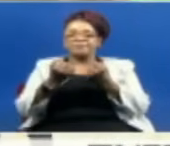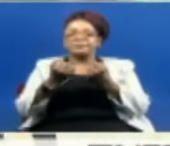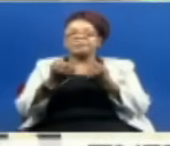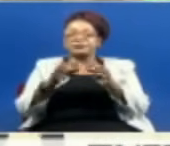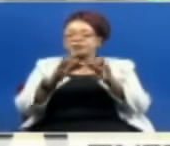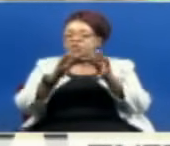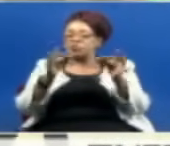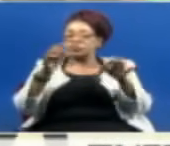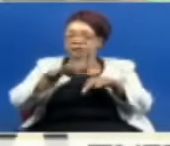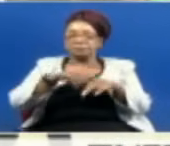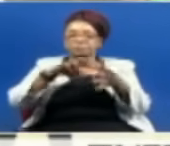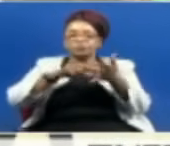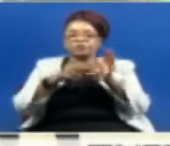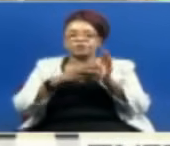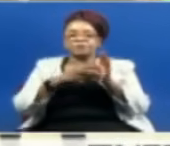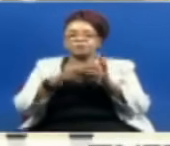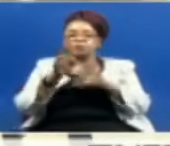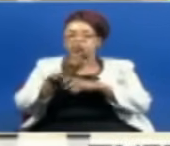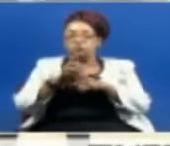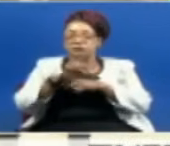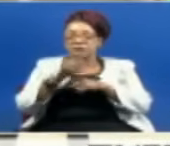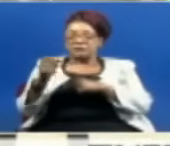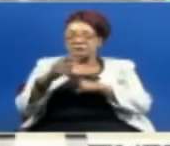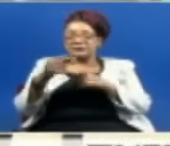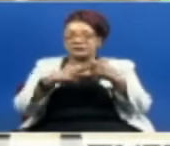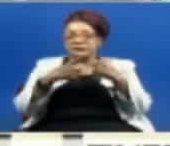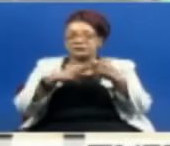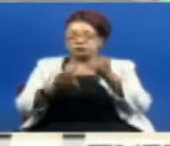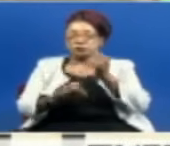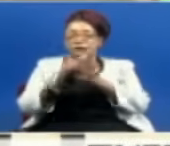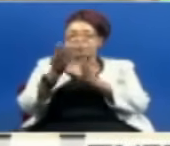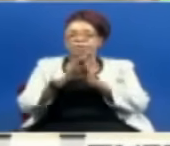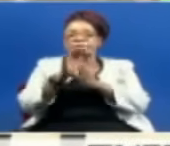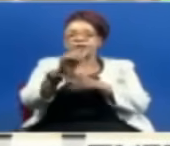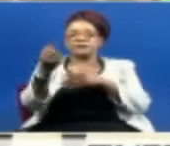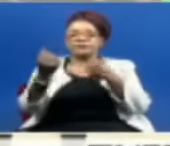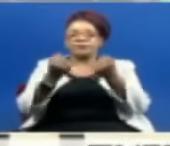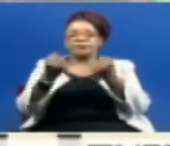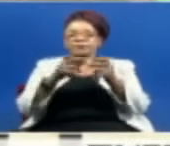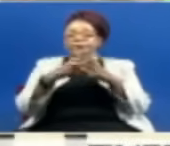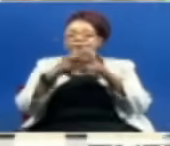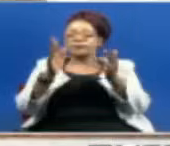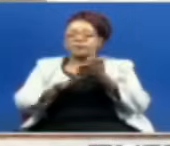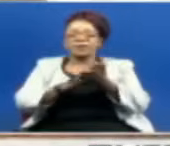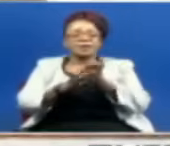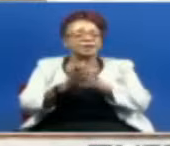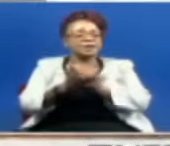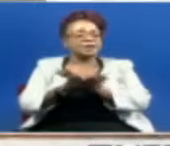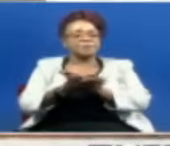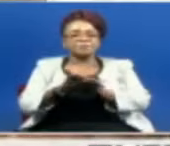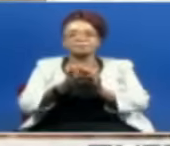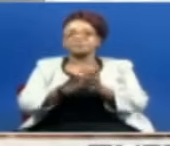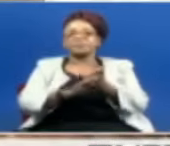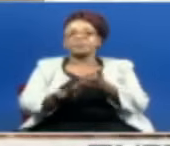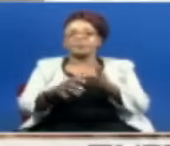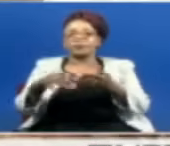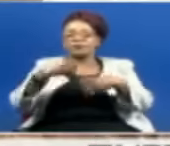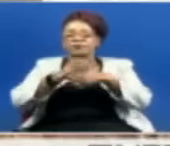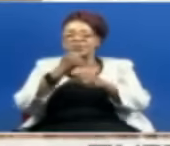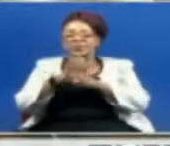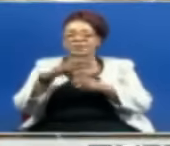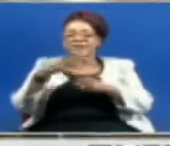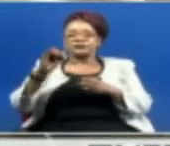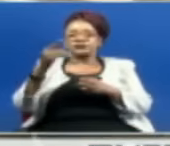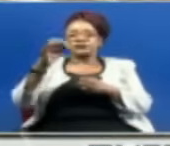project. It took us 6 months to come up with this kind of a vehicle, because we started from the scratch. We have made the chassis, we have made the body. This one